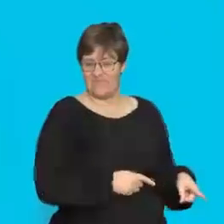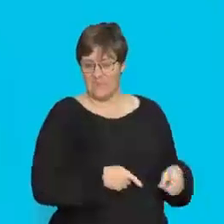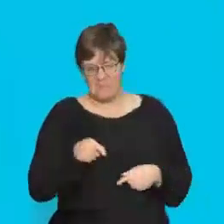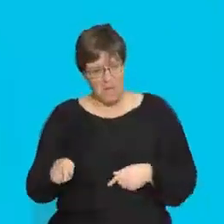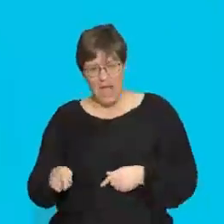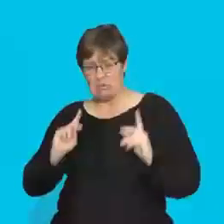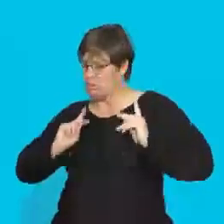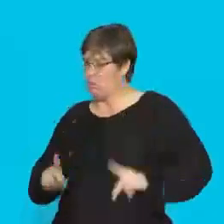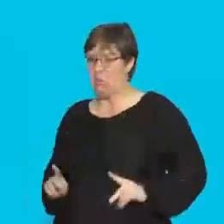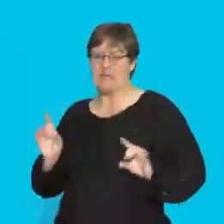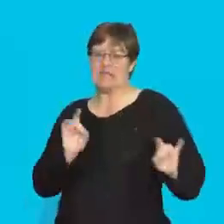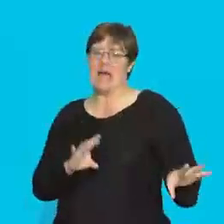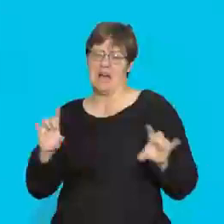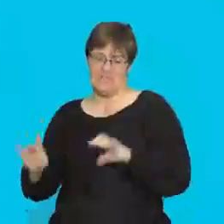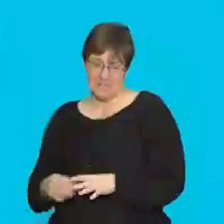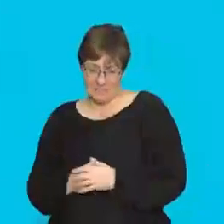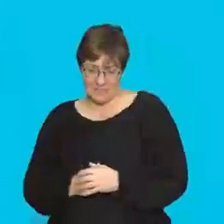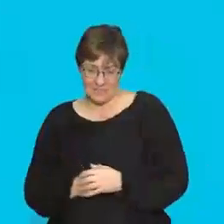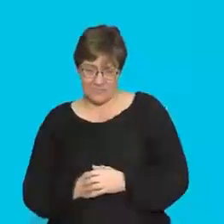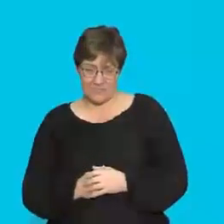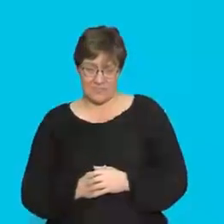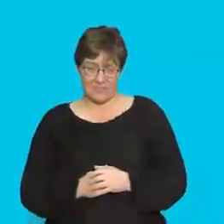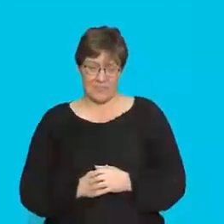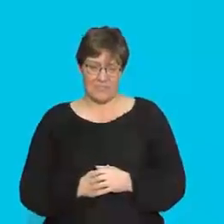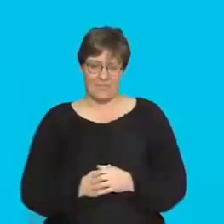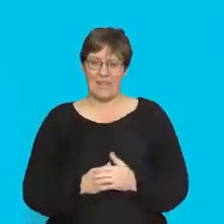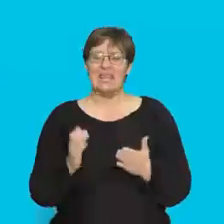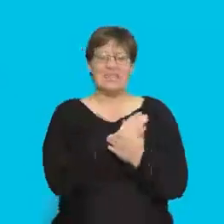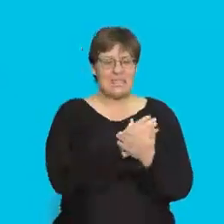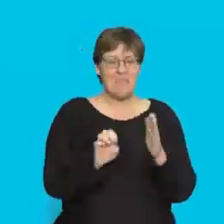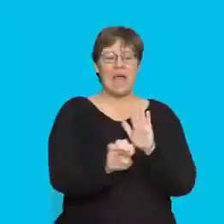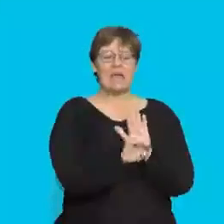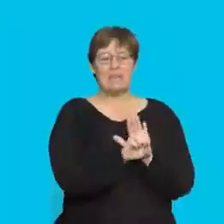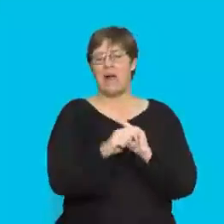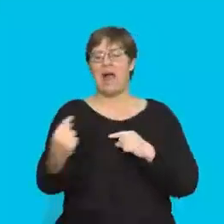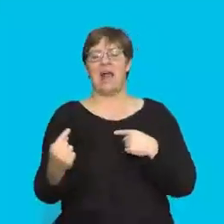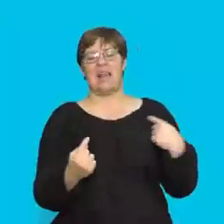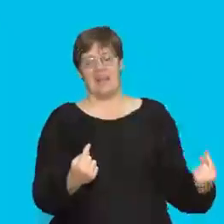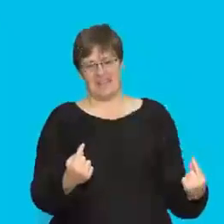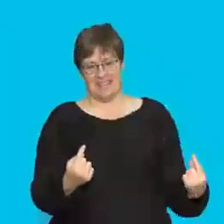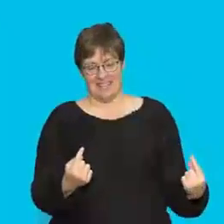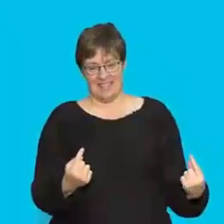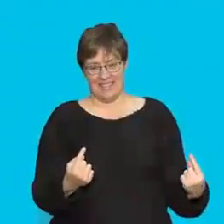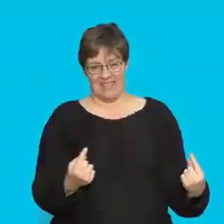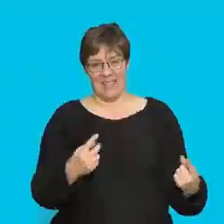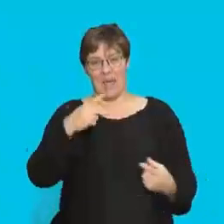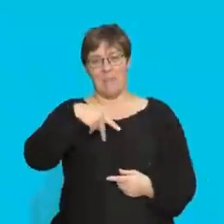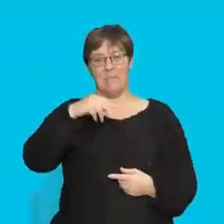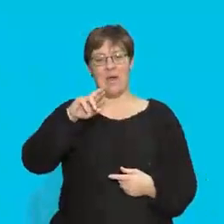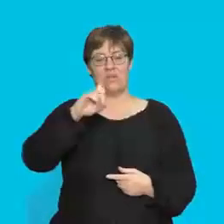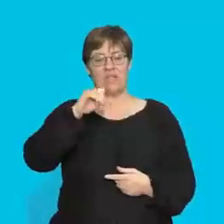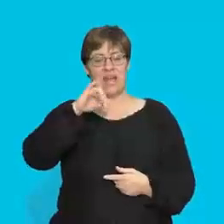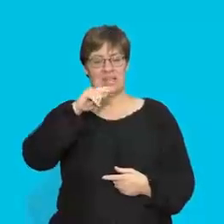the way. The lice are really benefiting. And these are some other examples of protystin parasites.